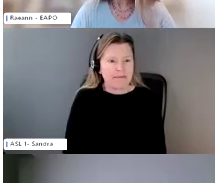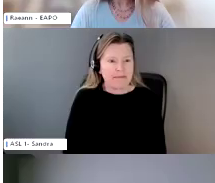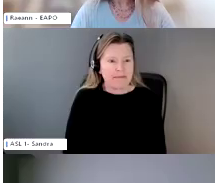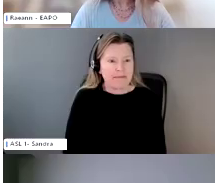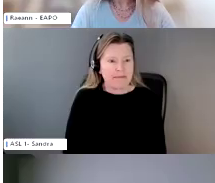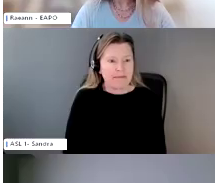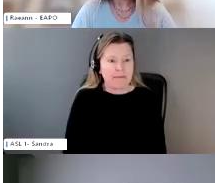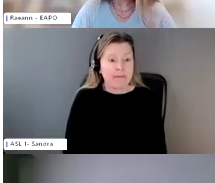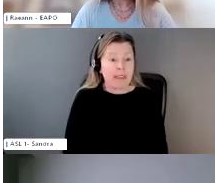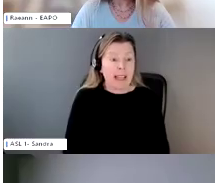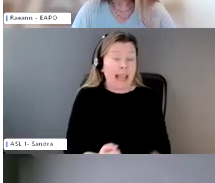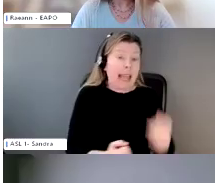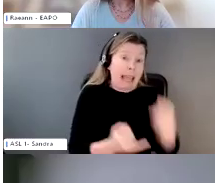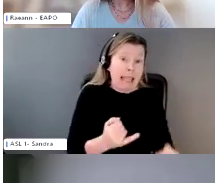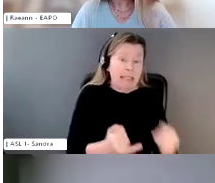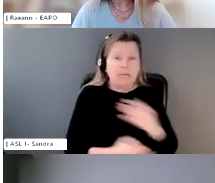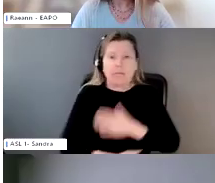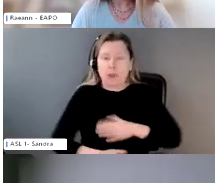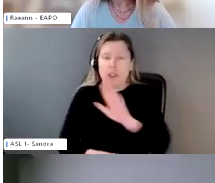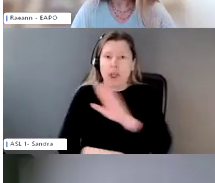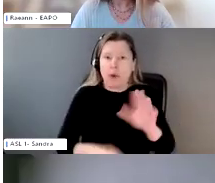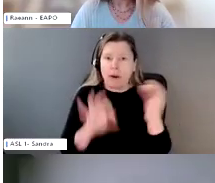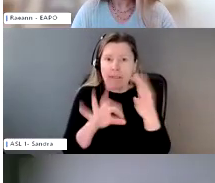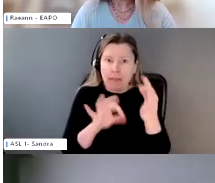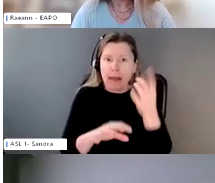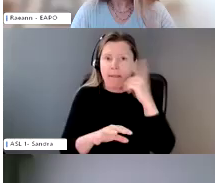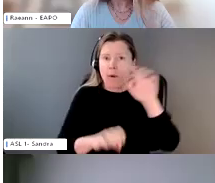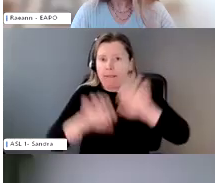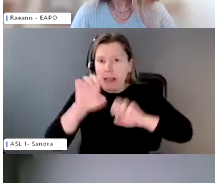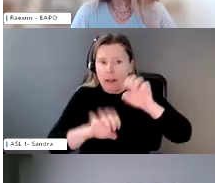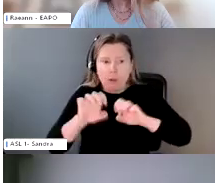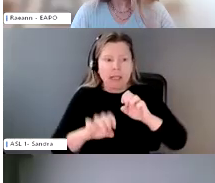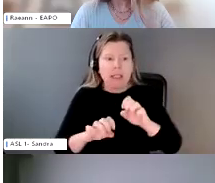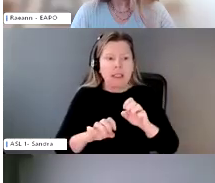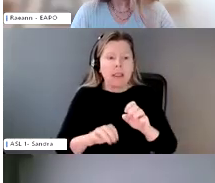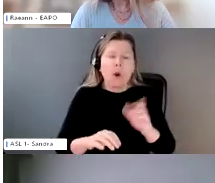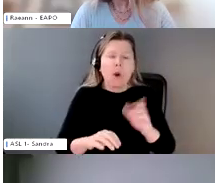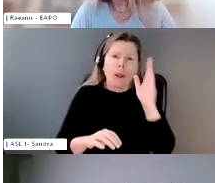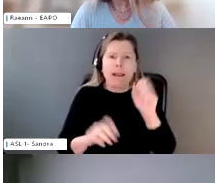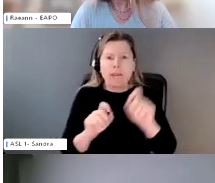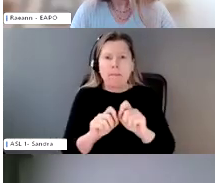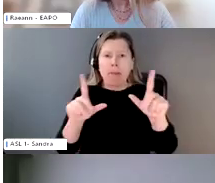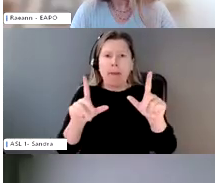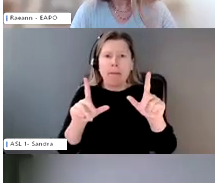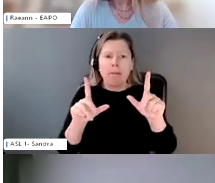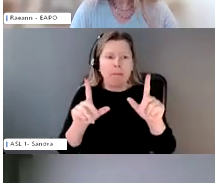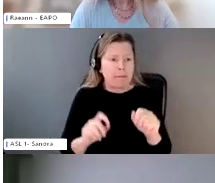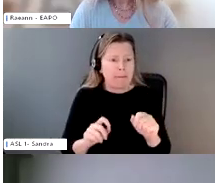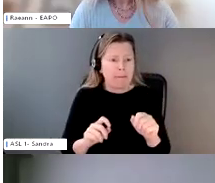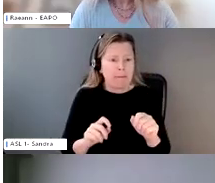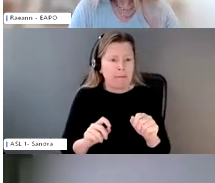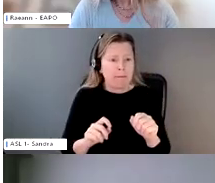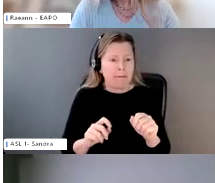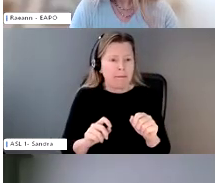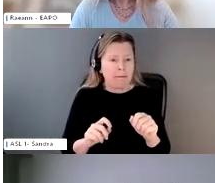At the end, we do appreciate your feedback for evaluations. There'll be a little pop-up that comes out on your screen after you leave the